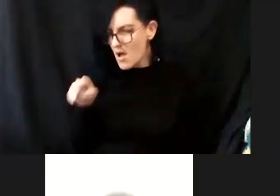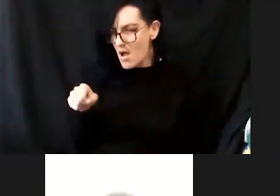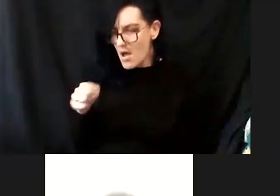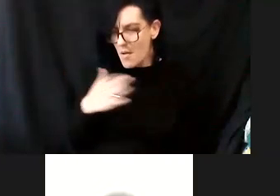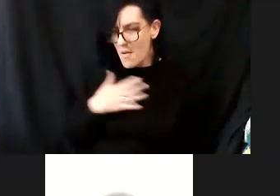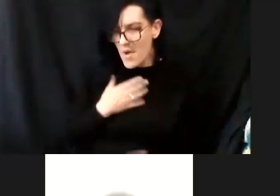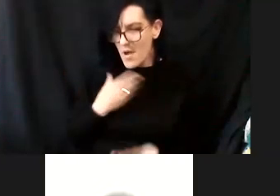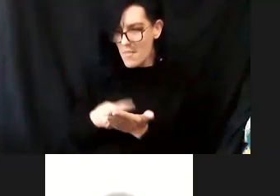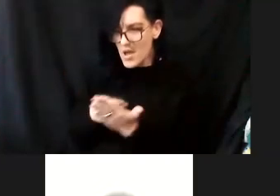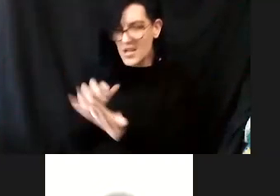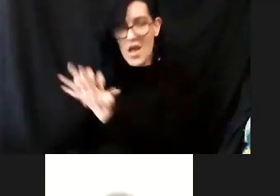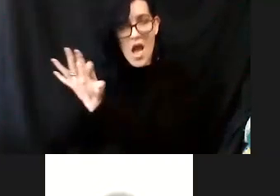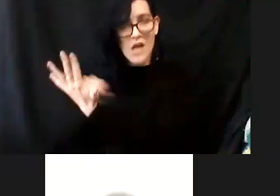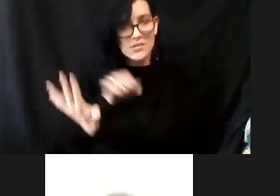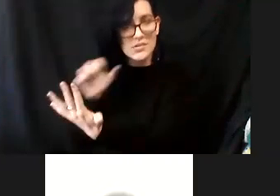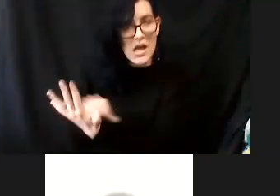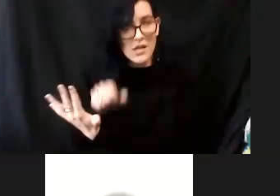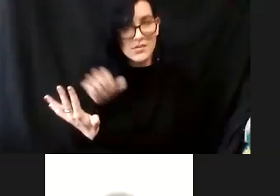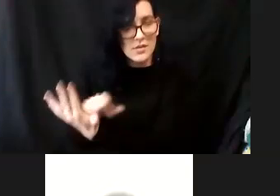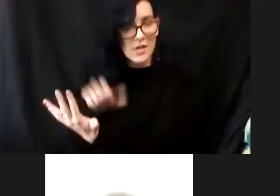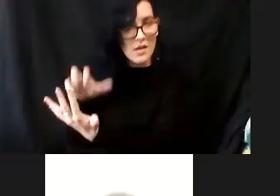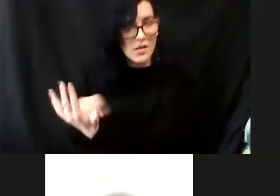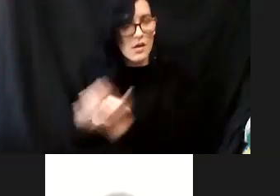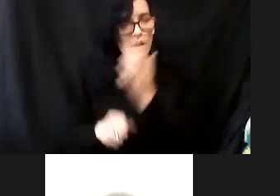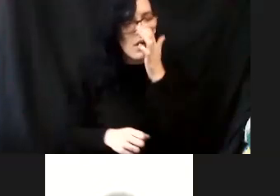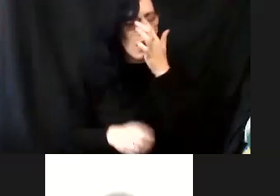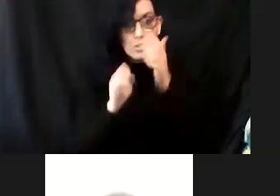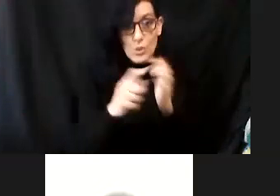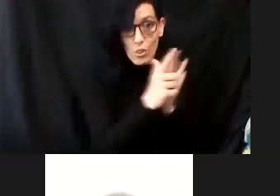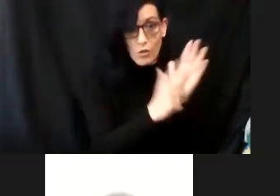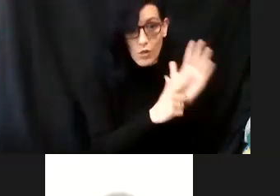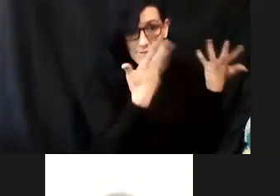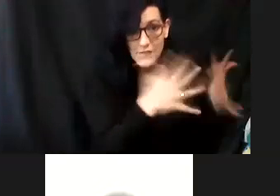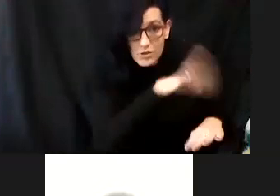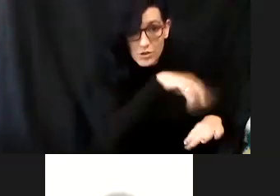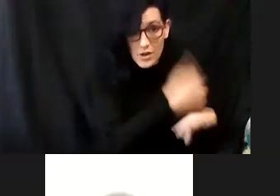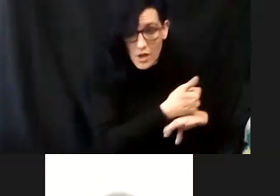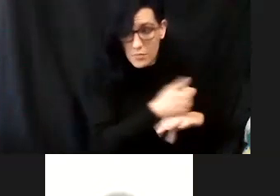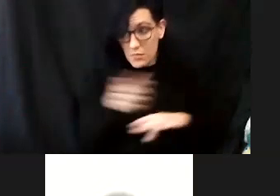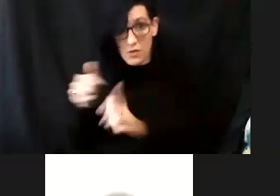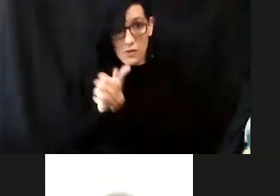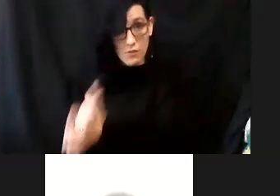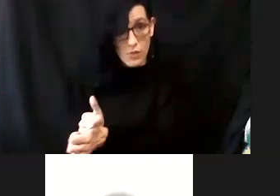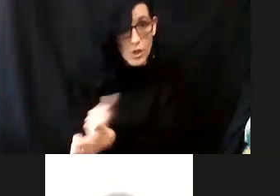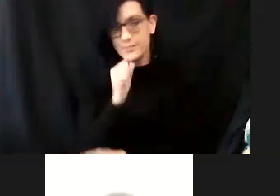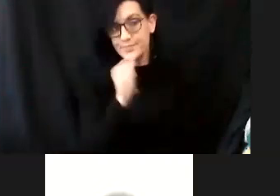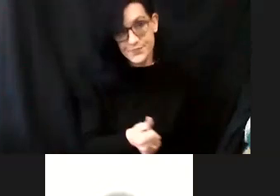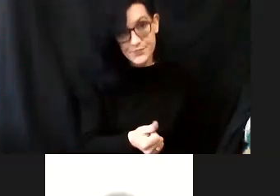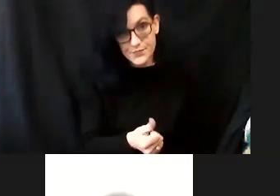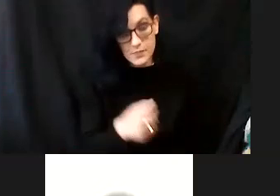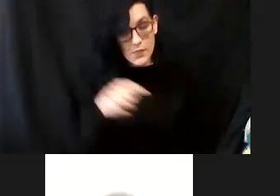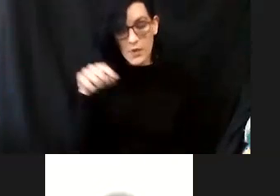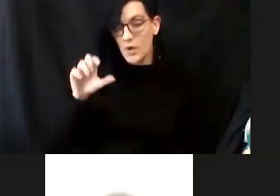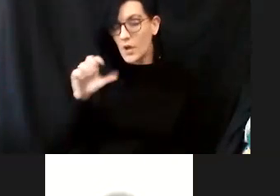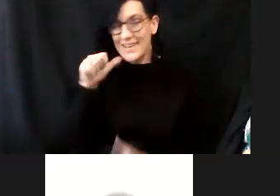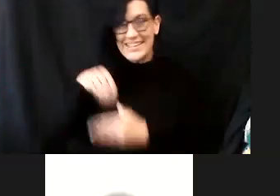So this isn't set in stone by the law. It's not in the CARES Act, but the Department of Ed